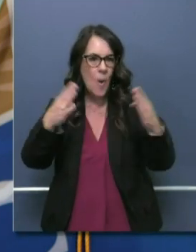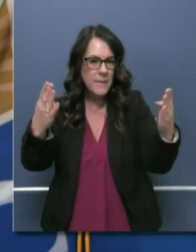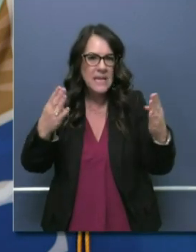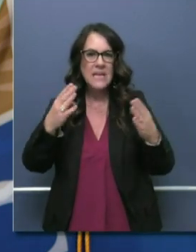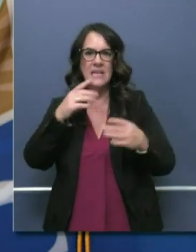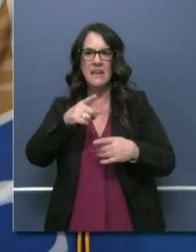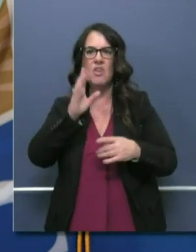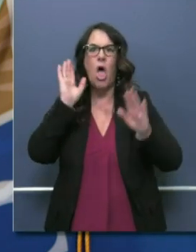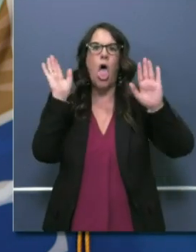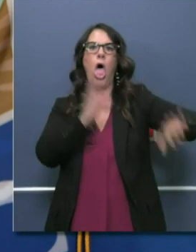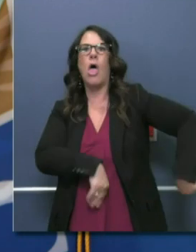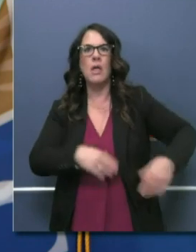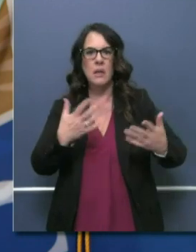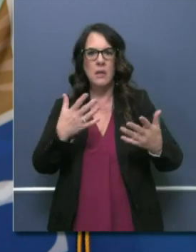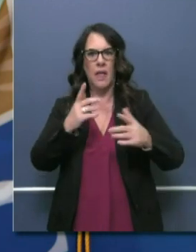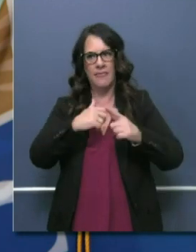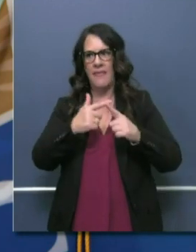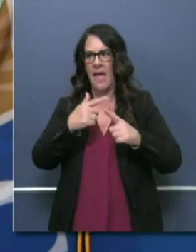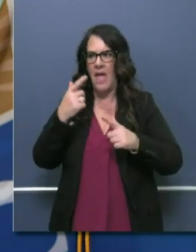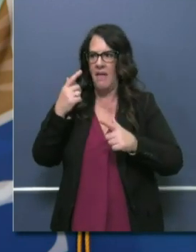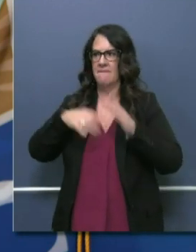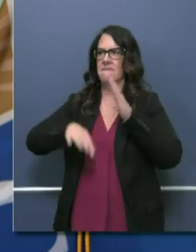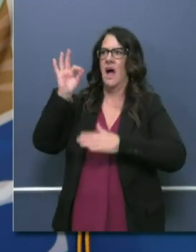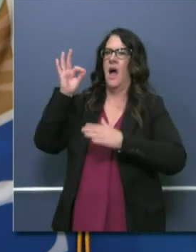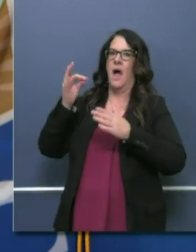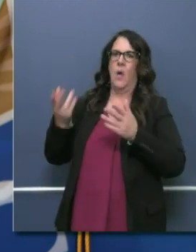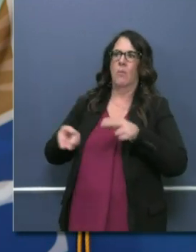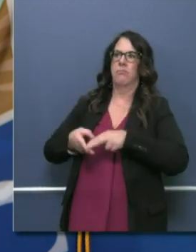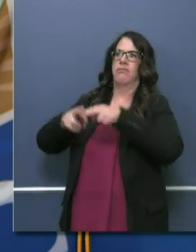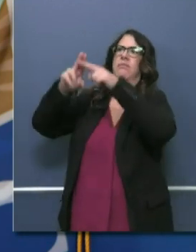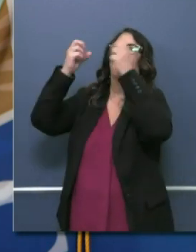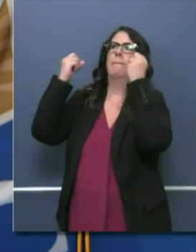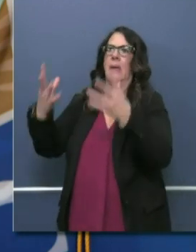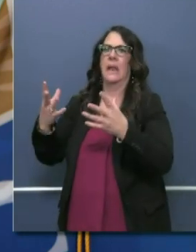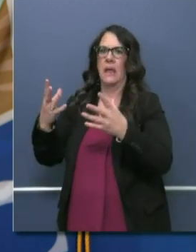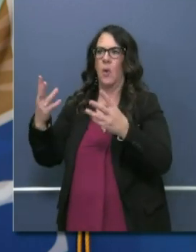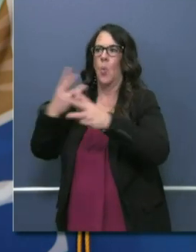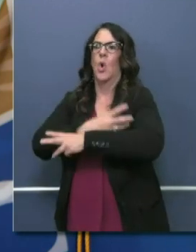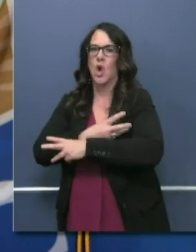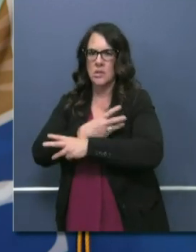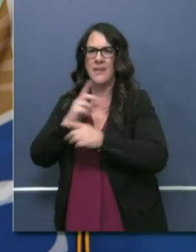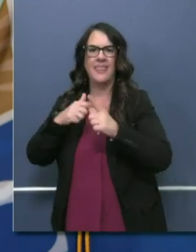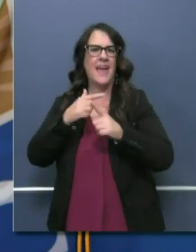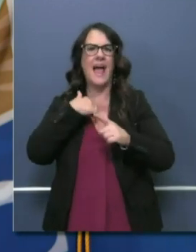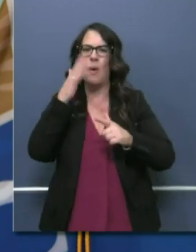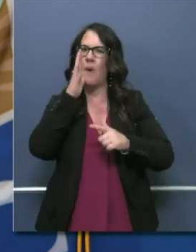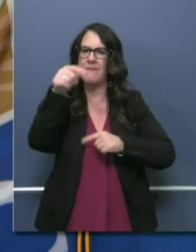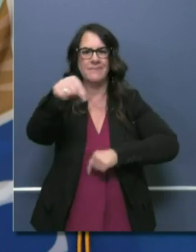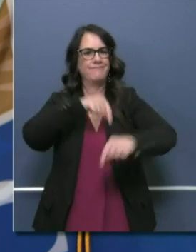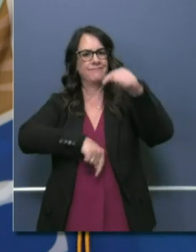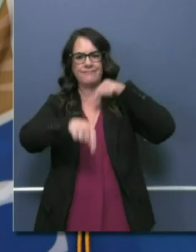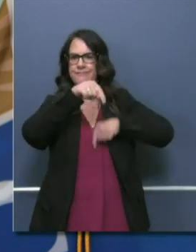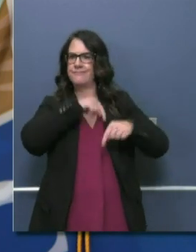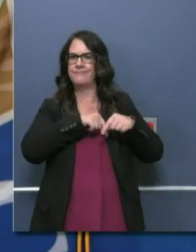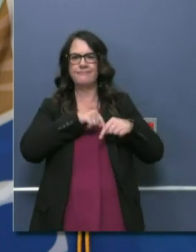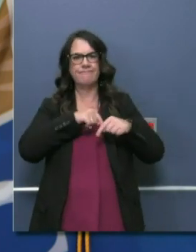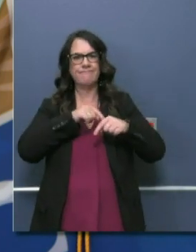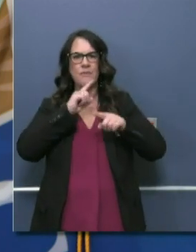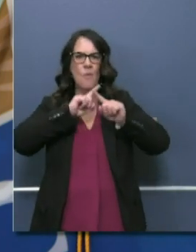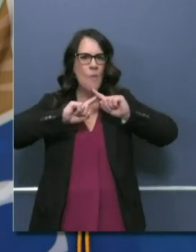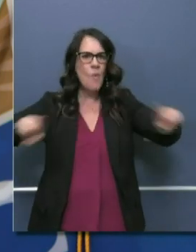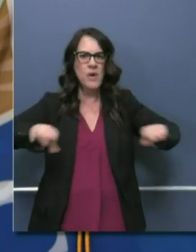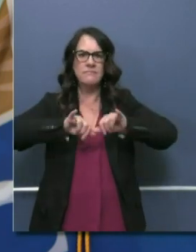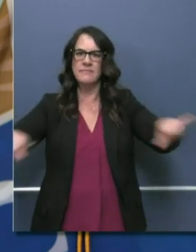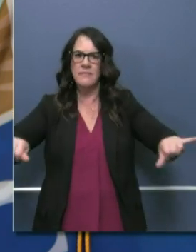do that. And again, based upon incredible work that all of you have done, I don't expect that. With that, we're of course happy to answer questions. Phil Willen,